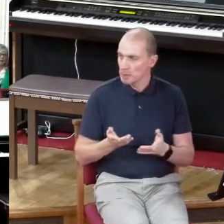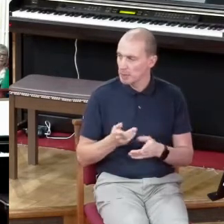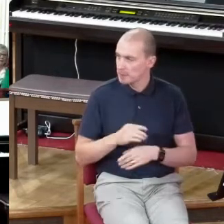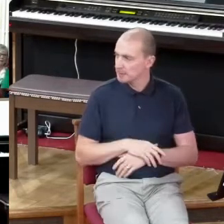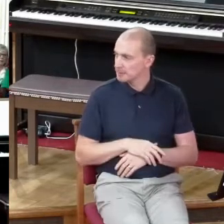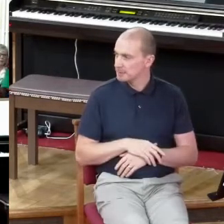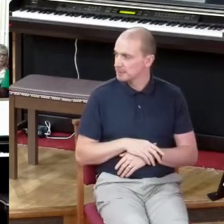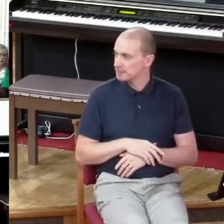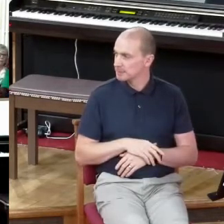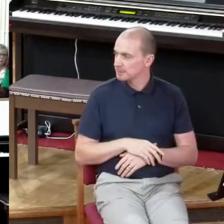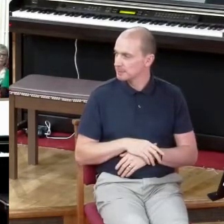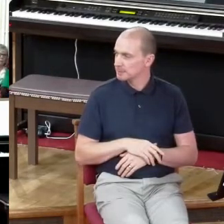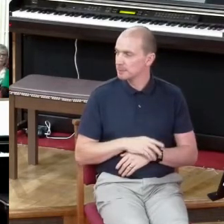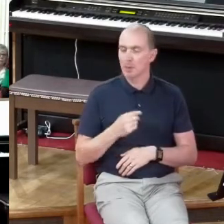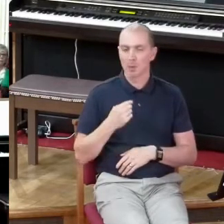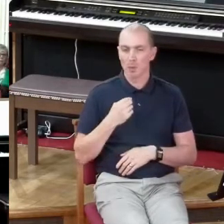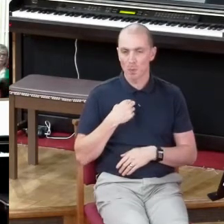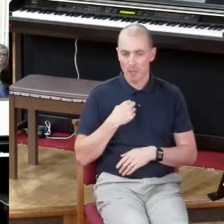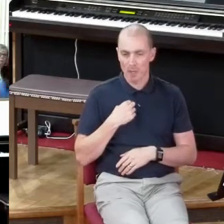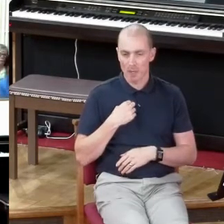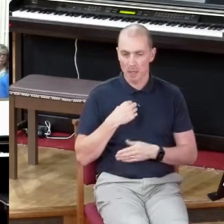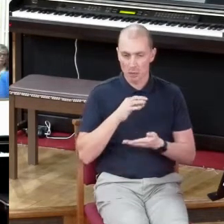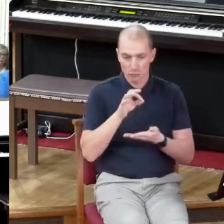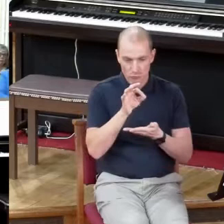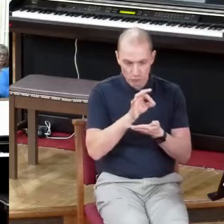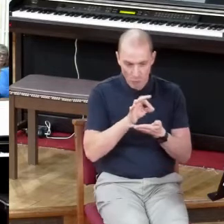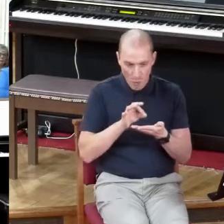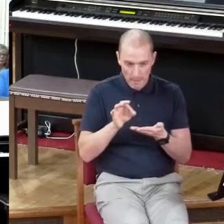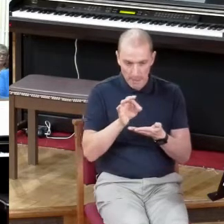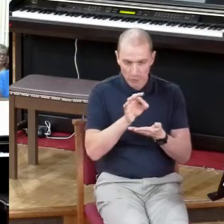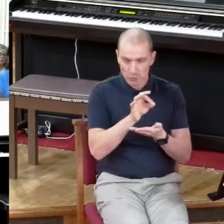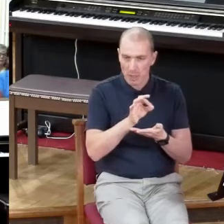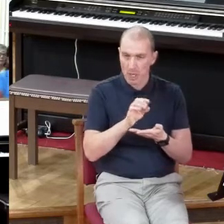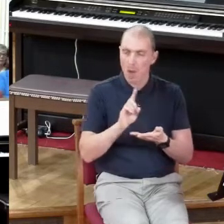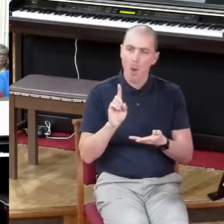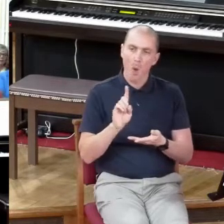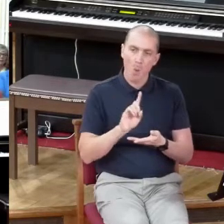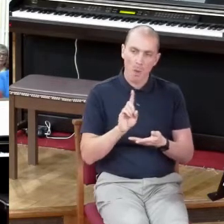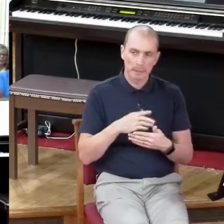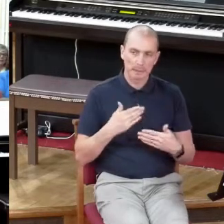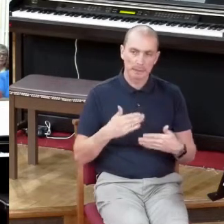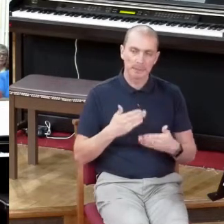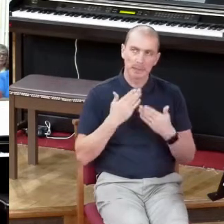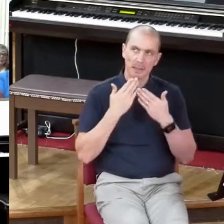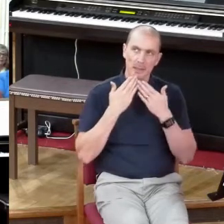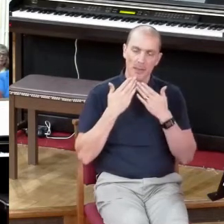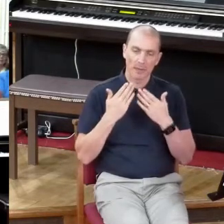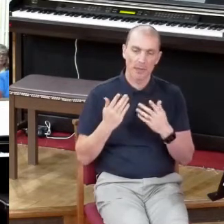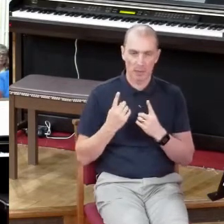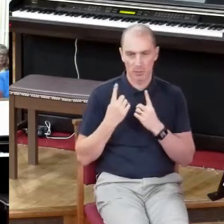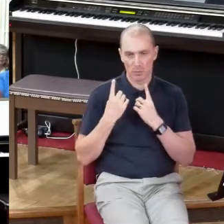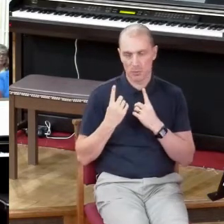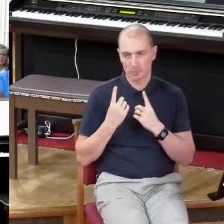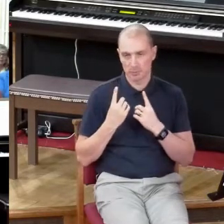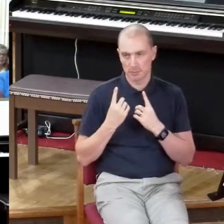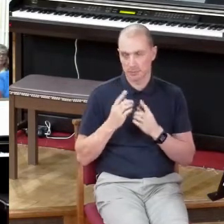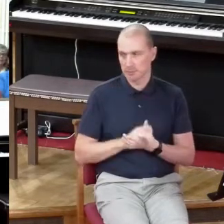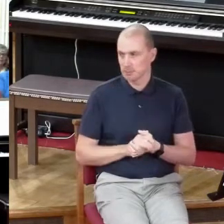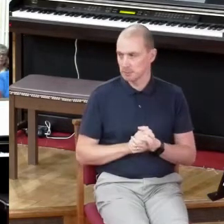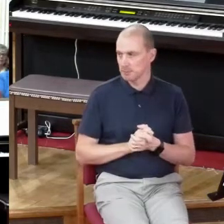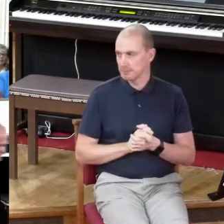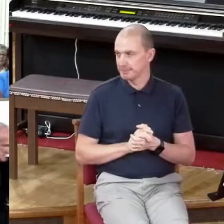We were drawing a picture of what you thank God for. A picture of what you thank God for. Okay. Anything else about?